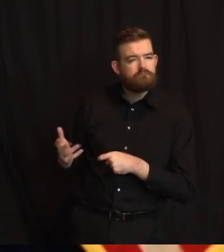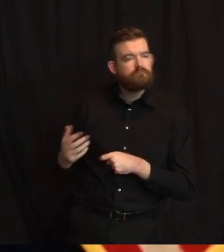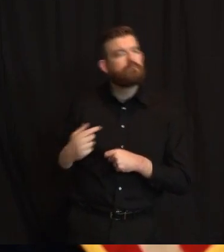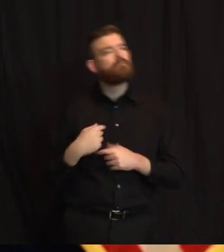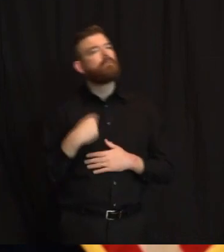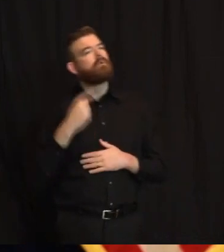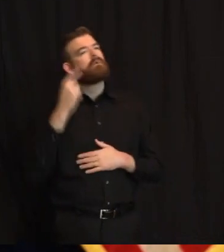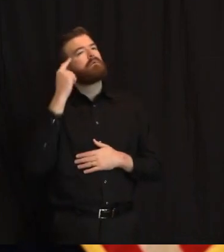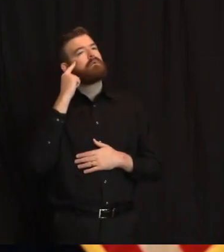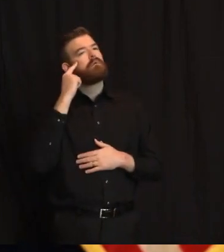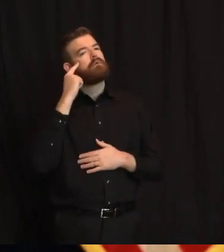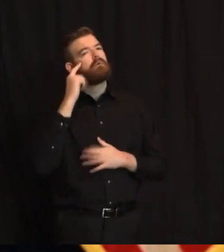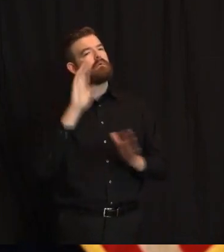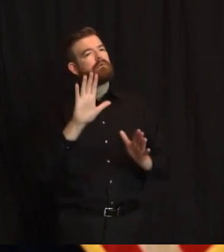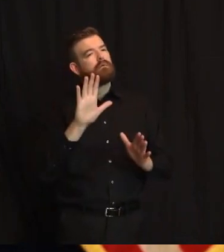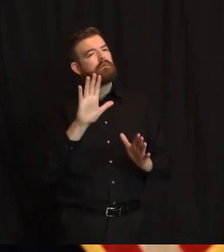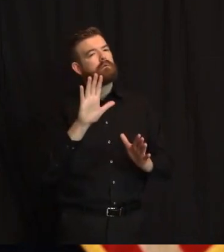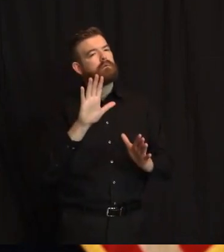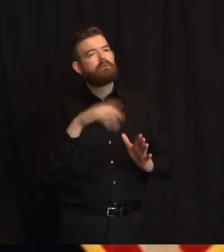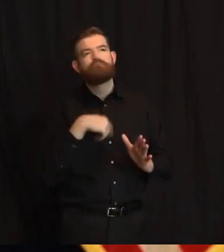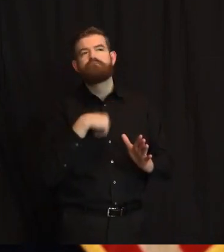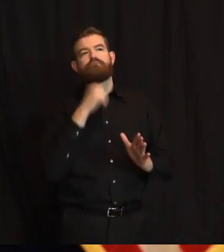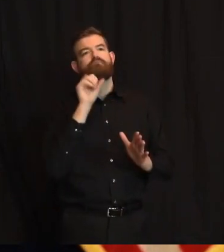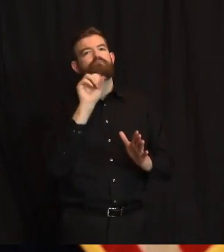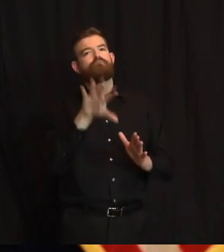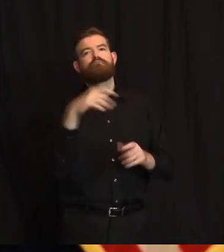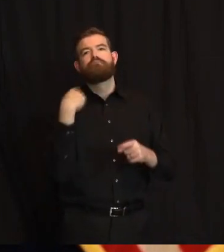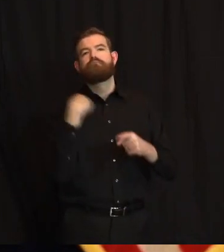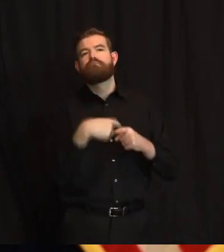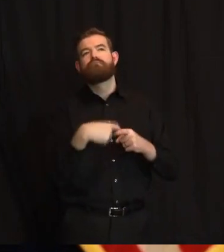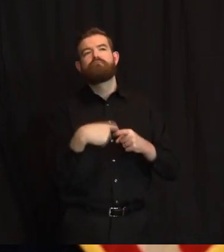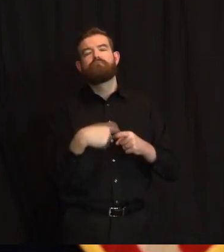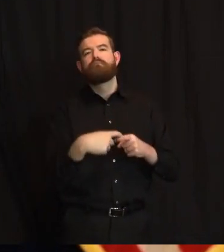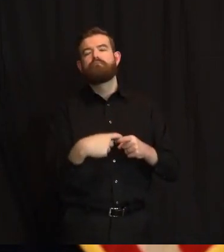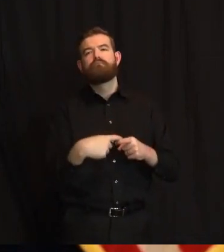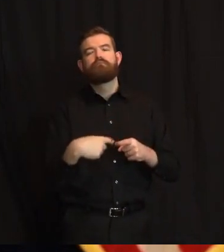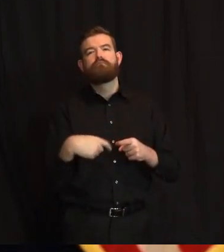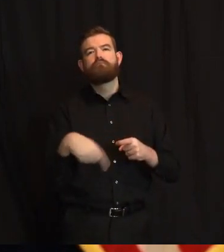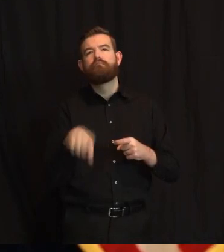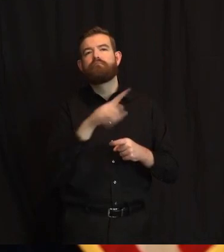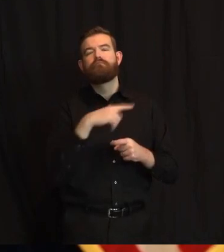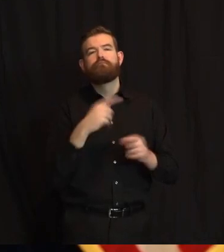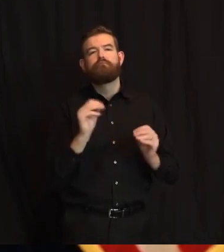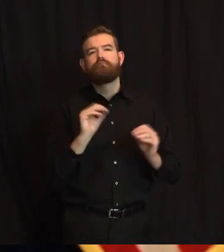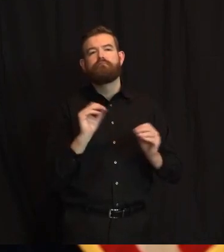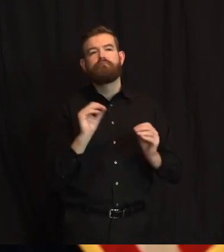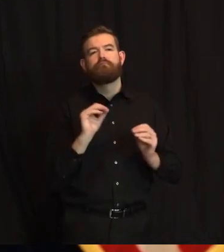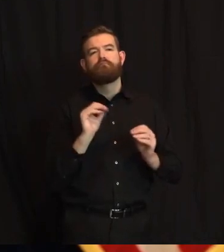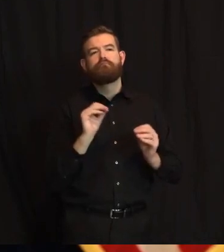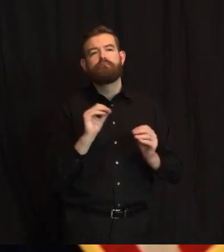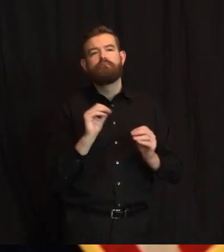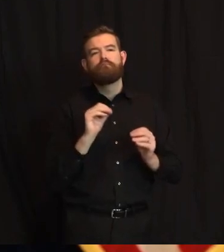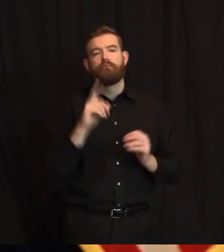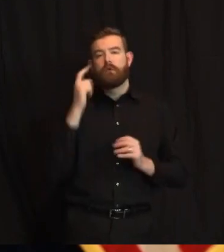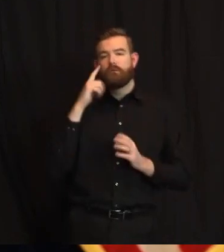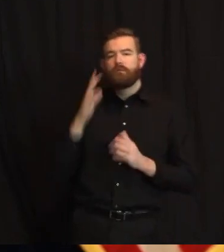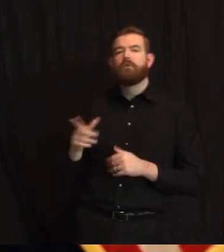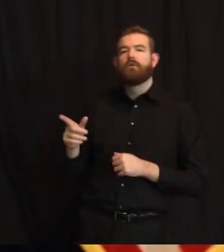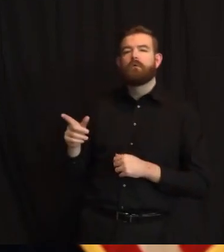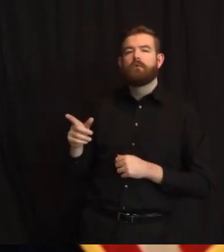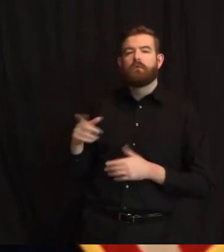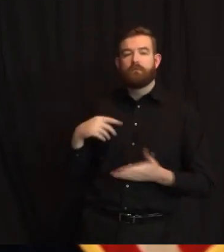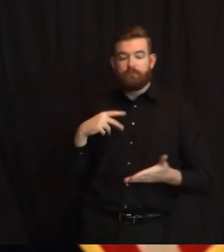I didn't. It's not on there. Yeah, so if you ever look at a census report, you sort of have a listing